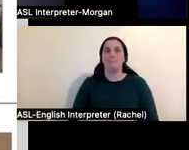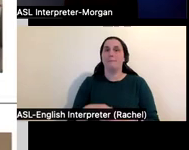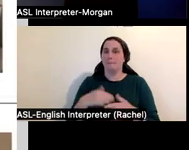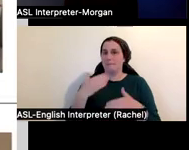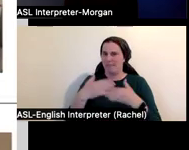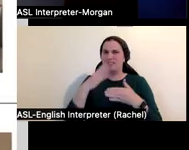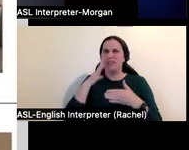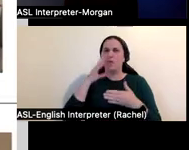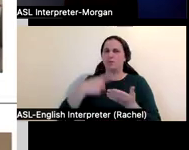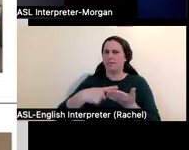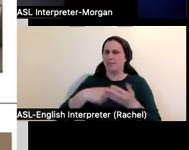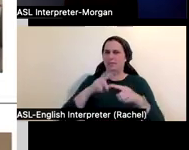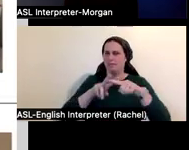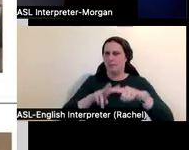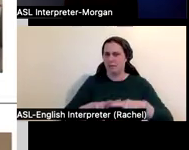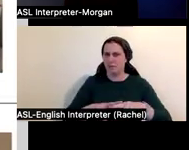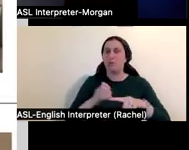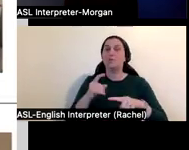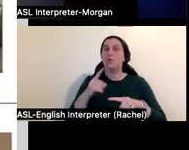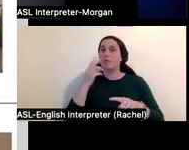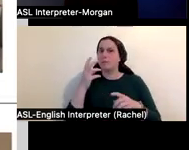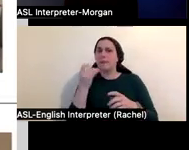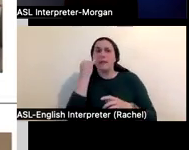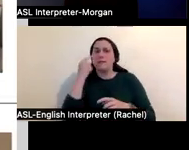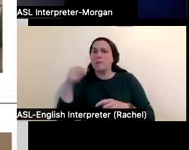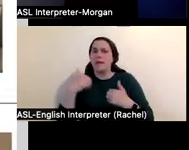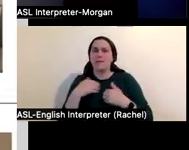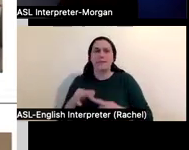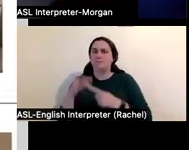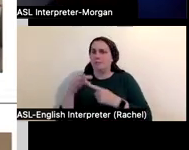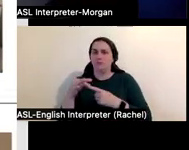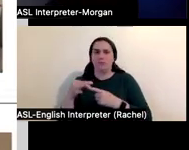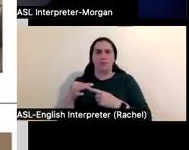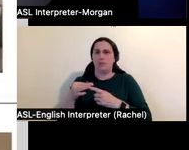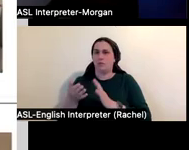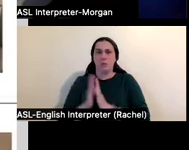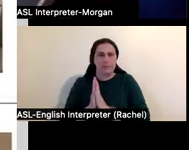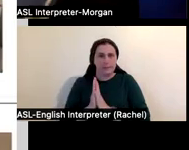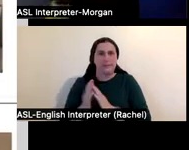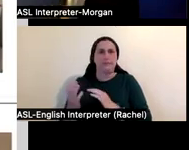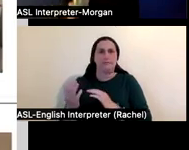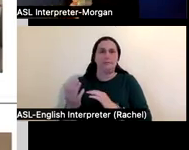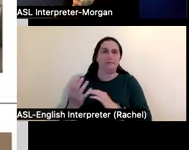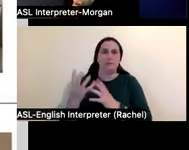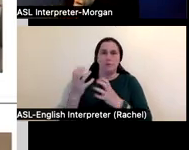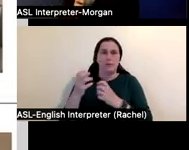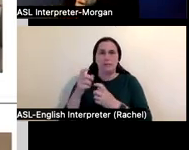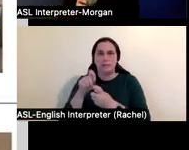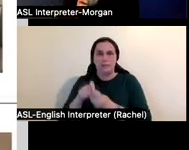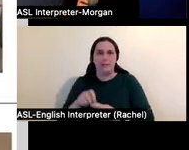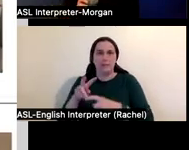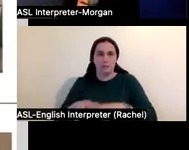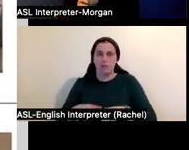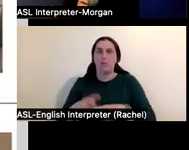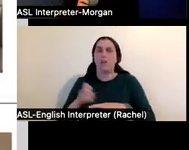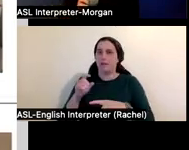the packet. This is just for you to you know, take home, look over again. This is first grade material, so I